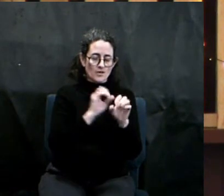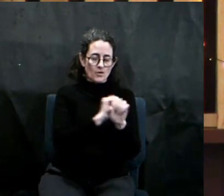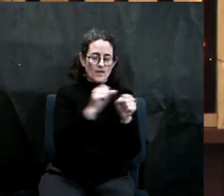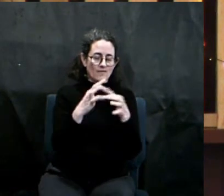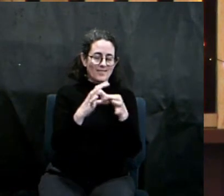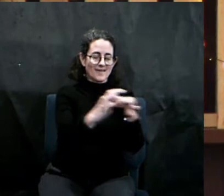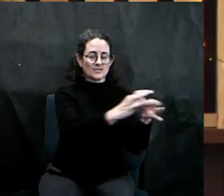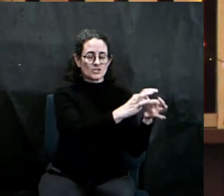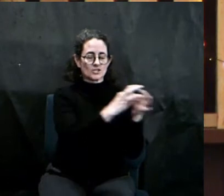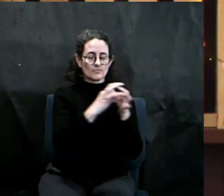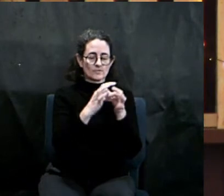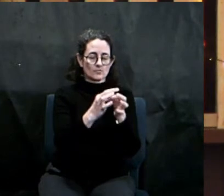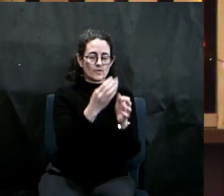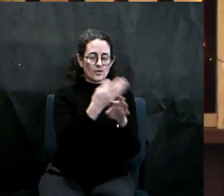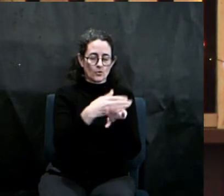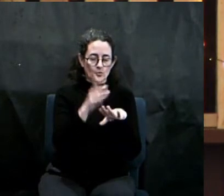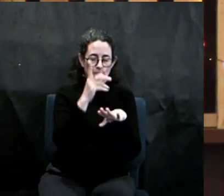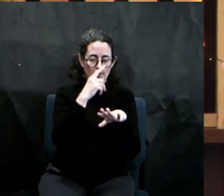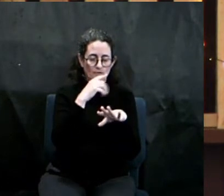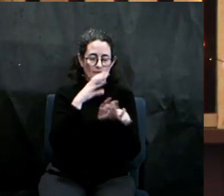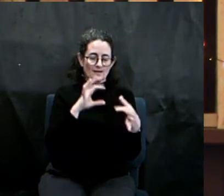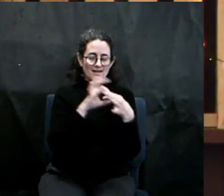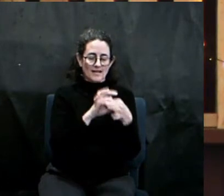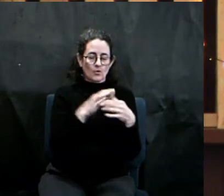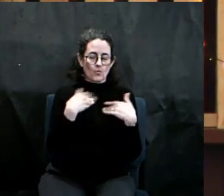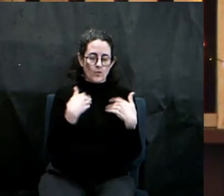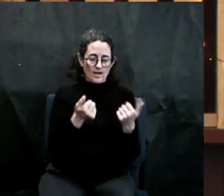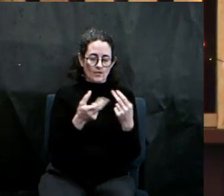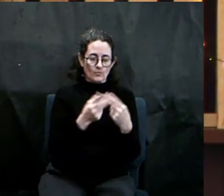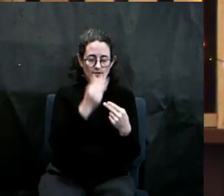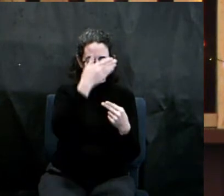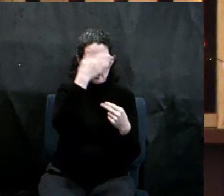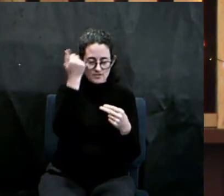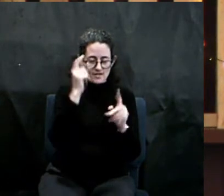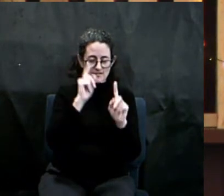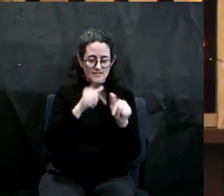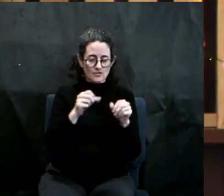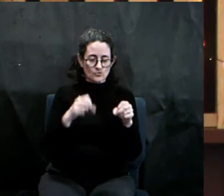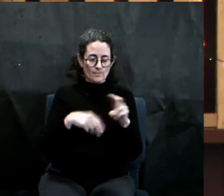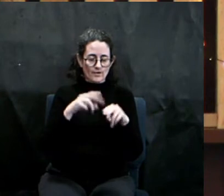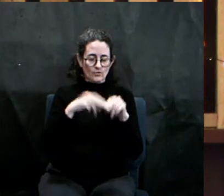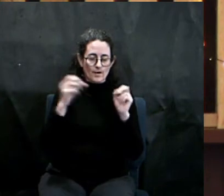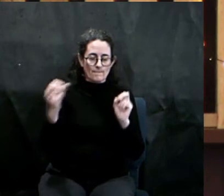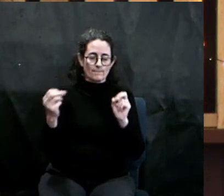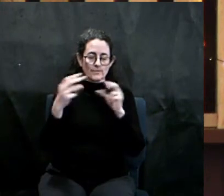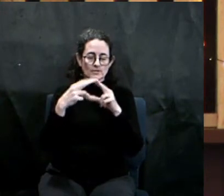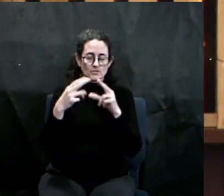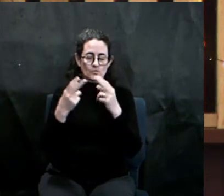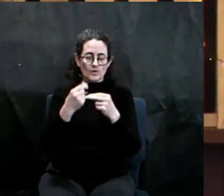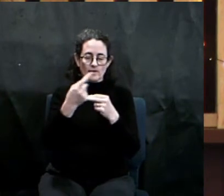people. We pray that they'll be able to connect well with the Christians, but also start to build bridges with their neighbours and others in the